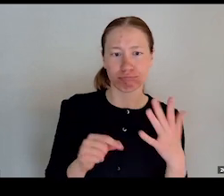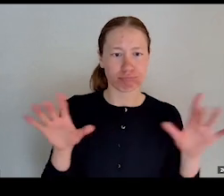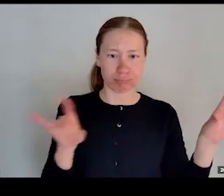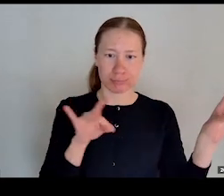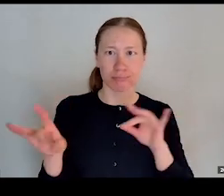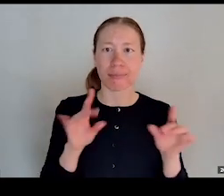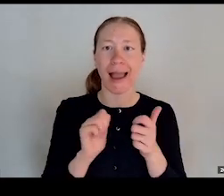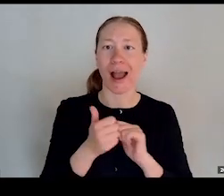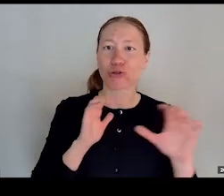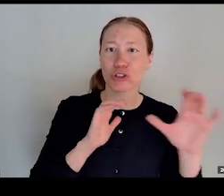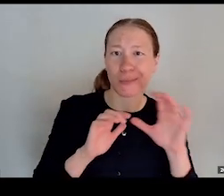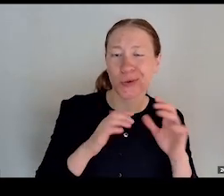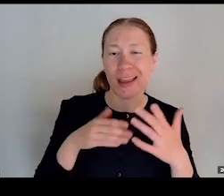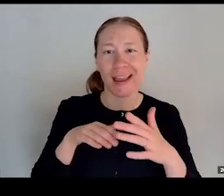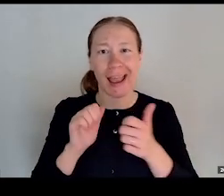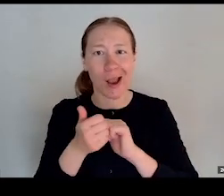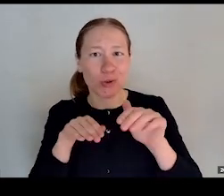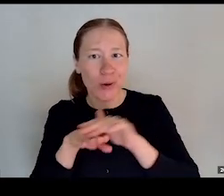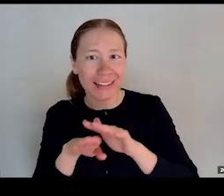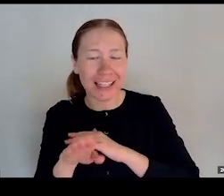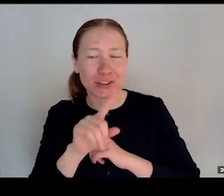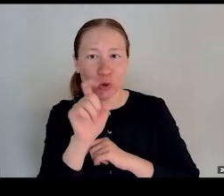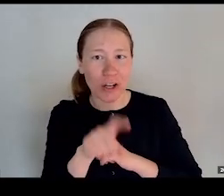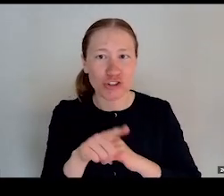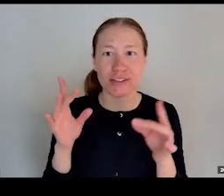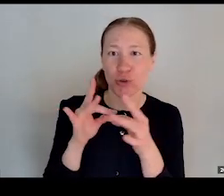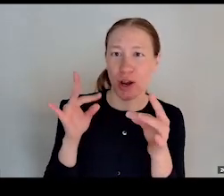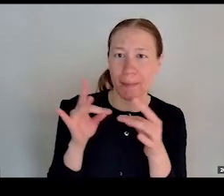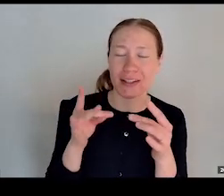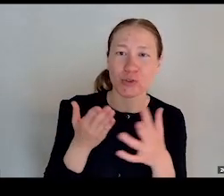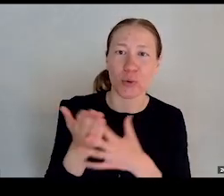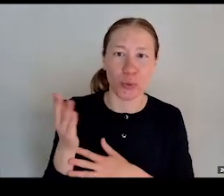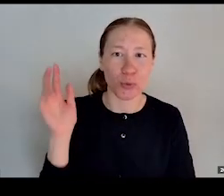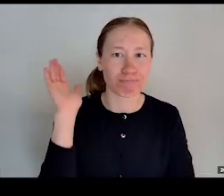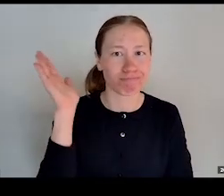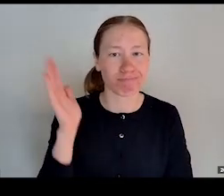for communication and access of any questions or comments that may arise during a presentation.